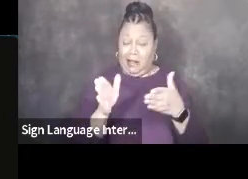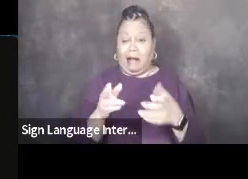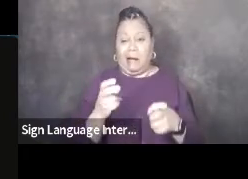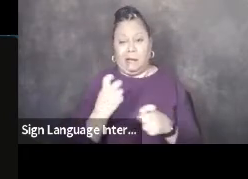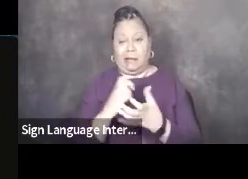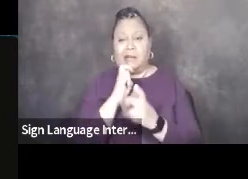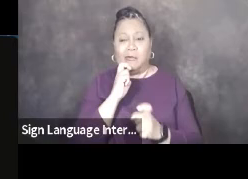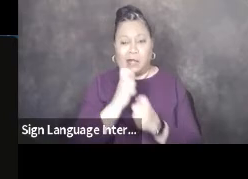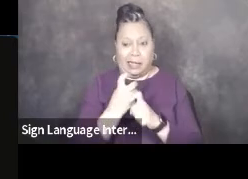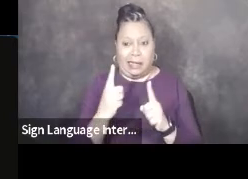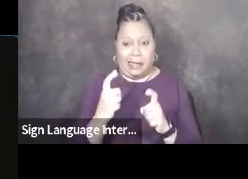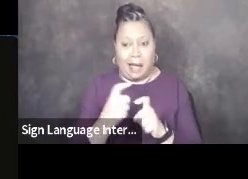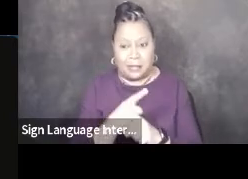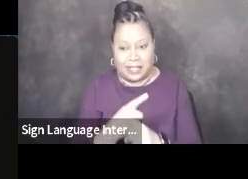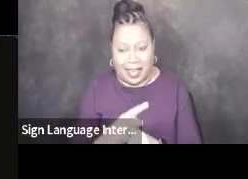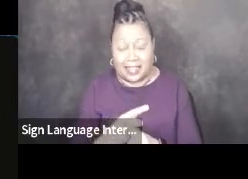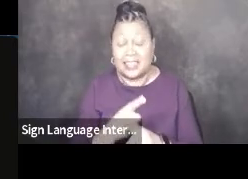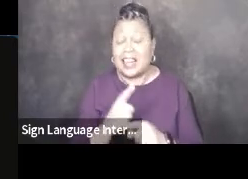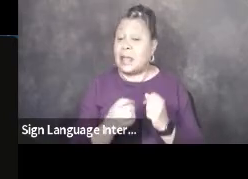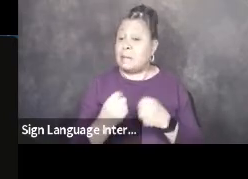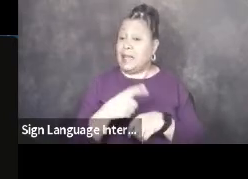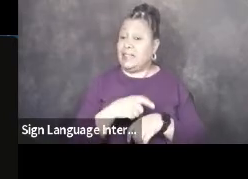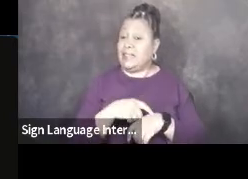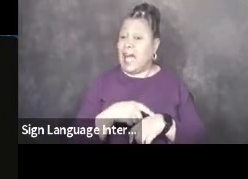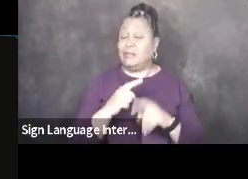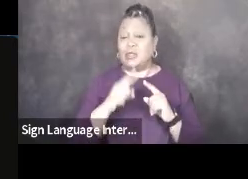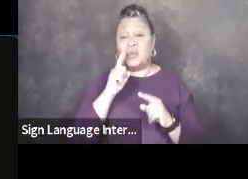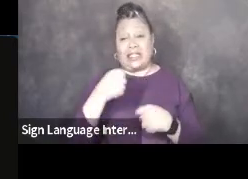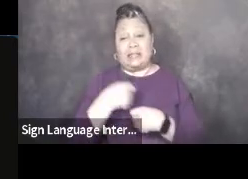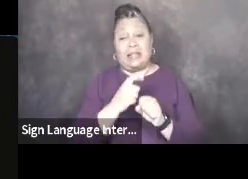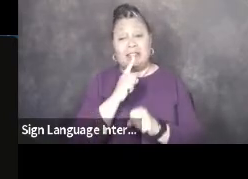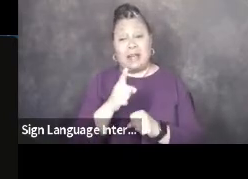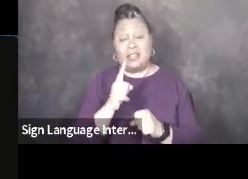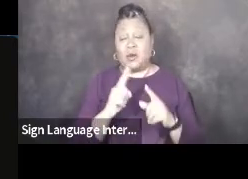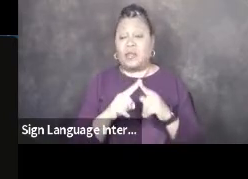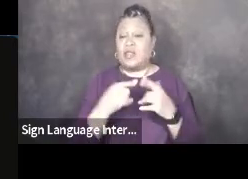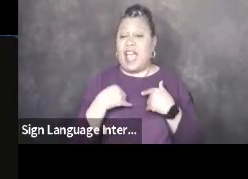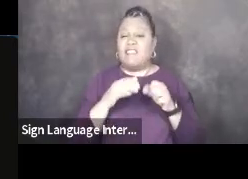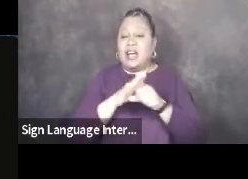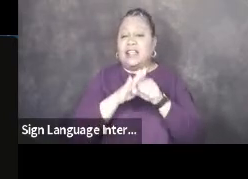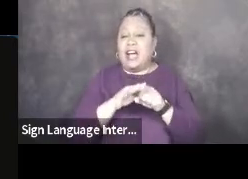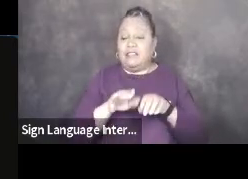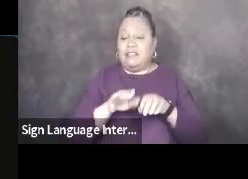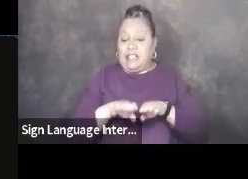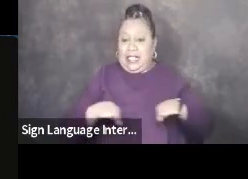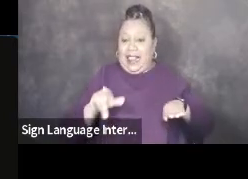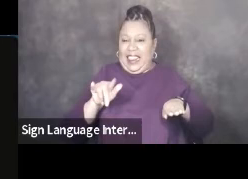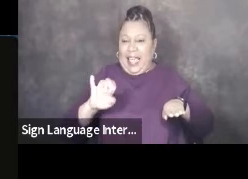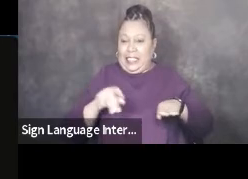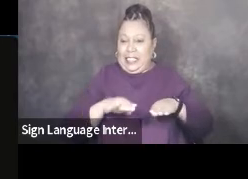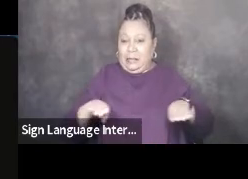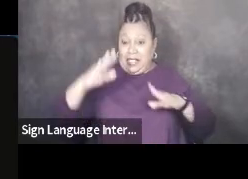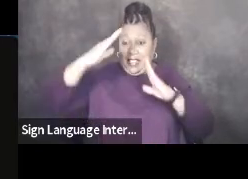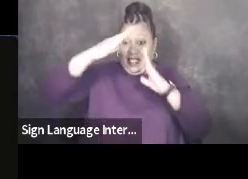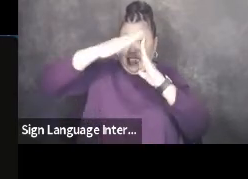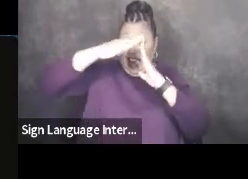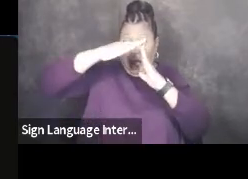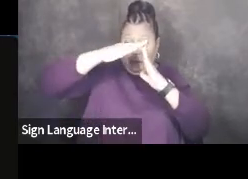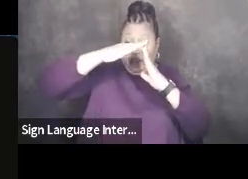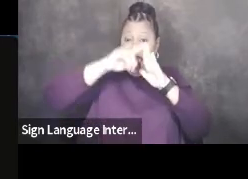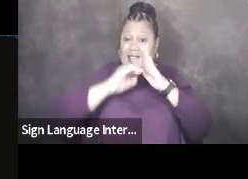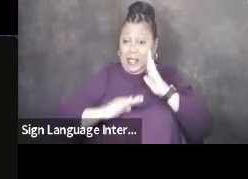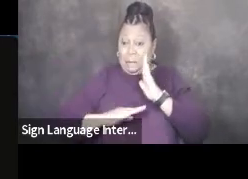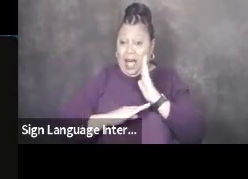becomes complicated. And many times you need to make sure that you have enough landing space at the top of the stair and